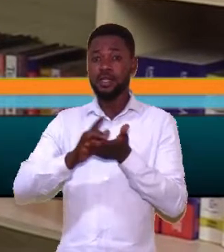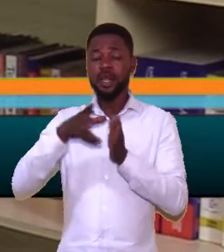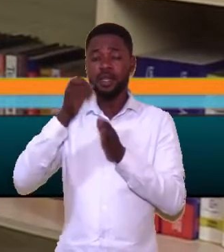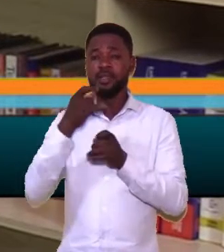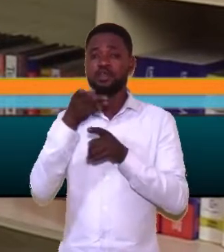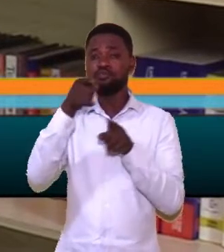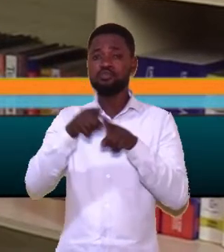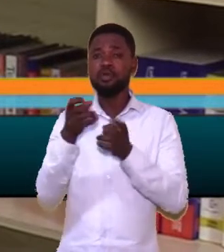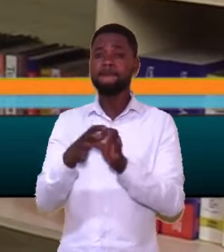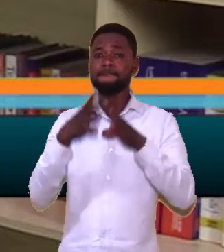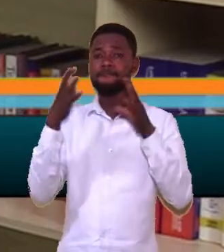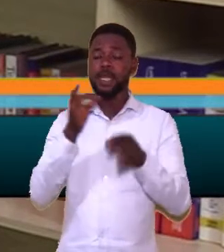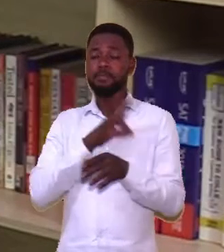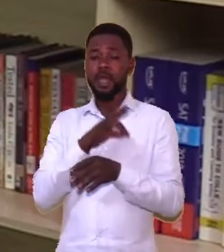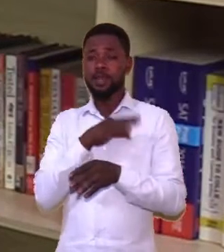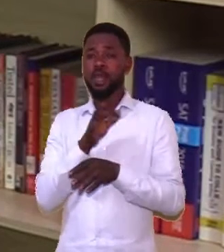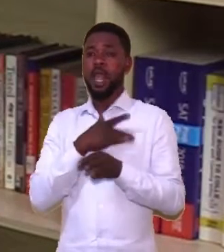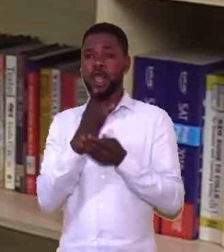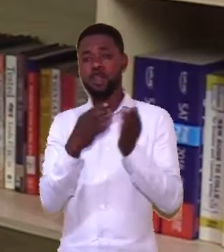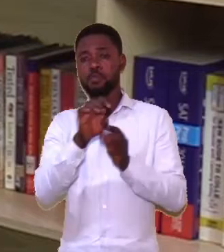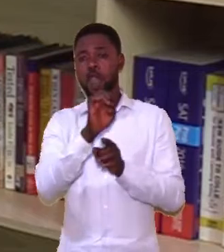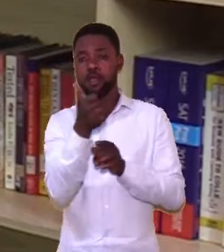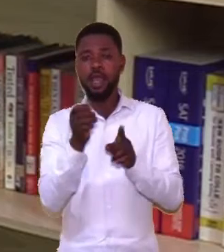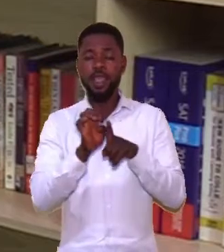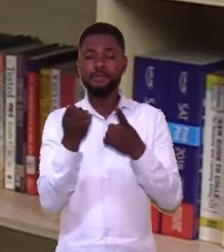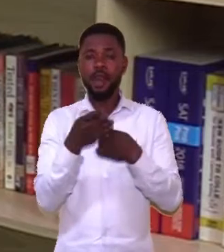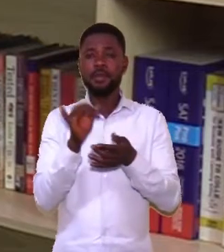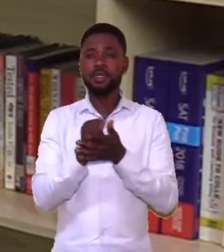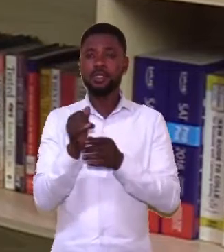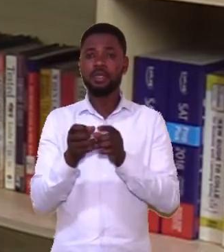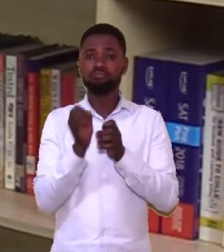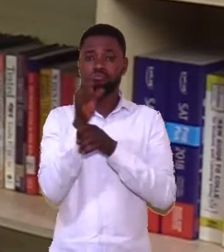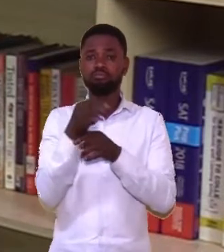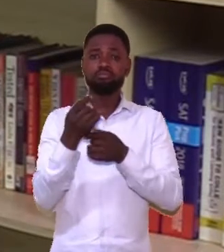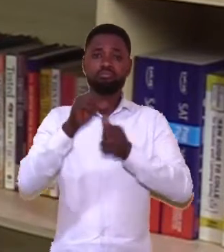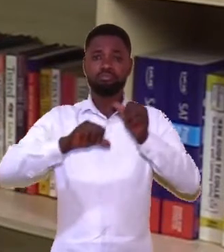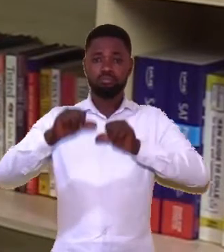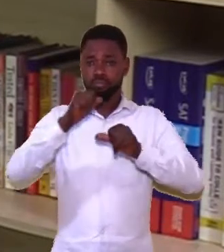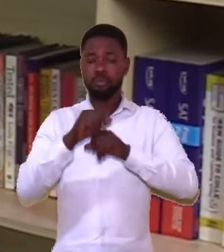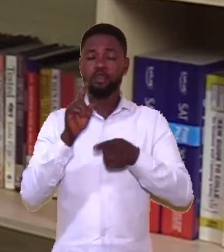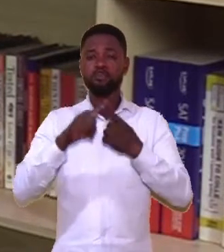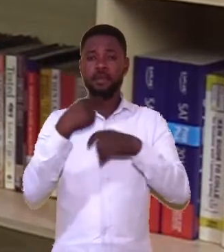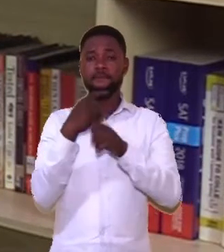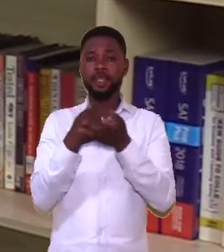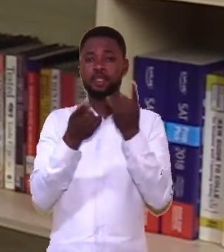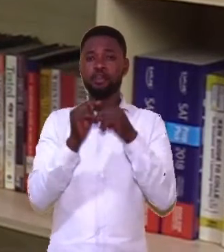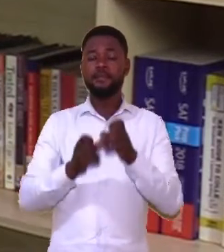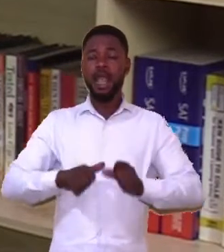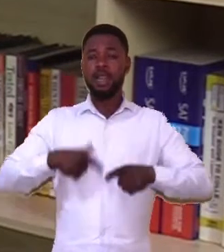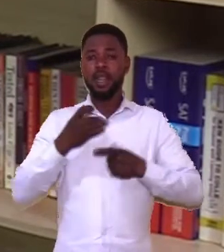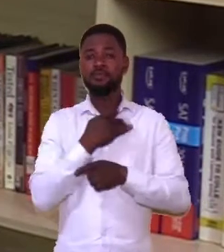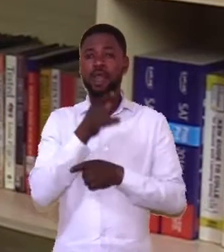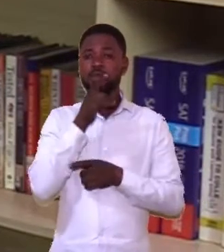with that. And digital labs are essentially game-like environments that simulate science concepts. It makes it come alive, make sure that it's no